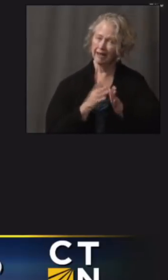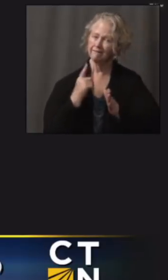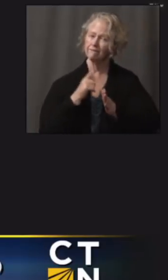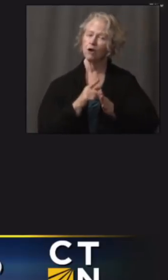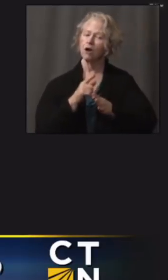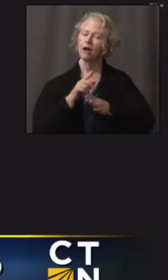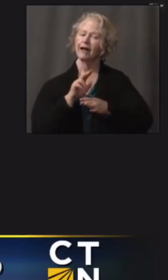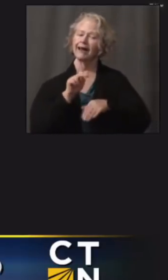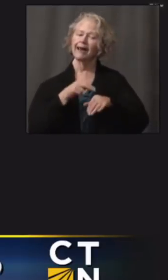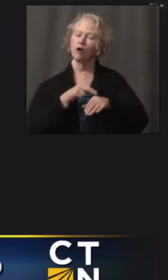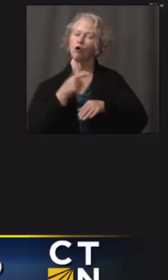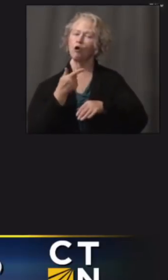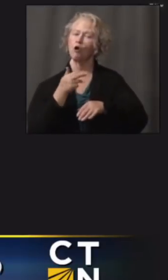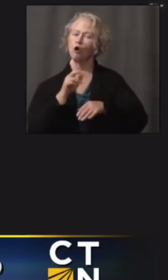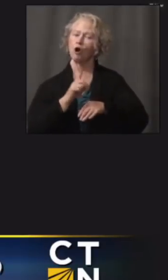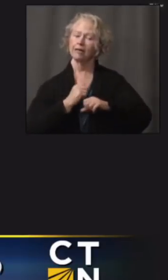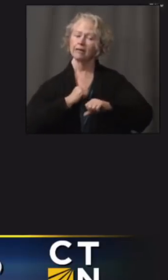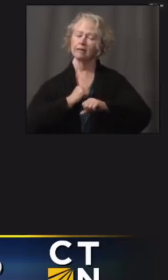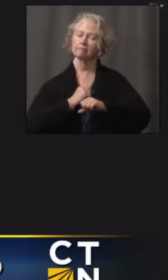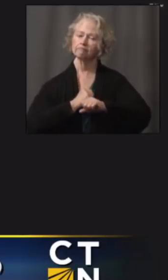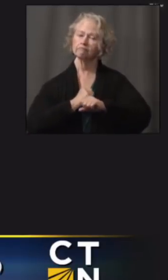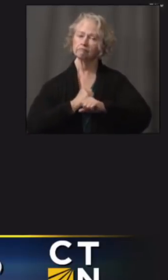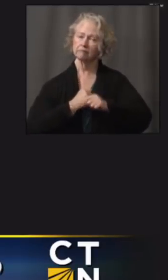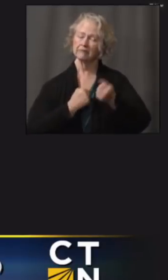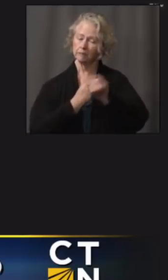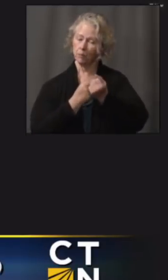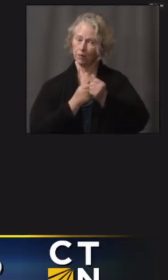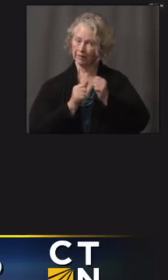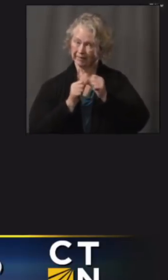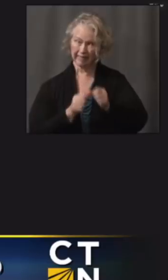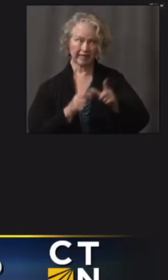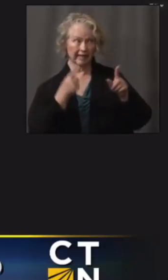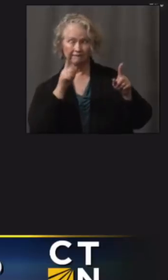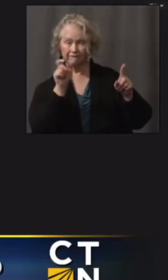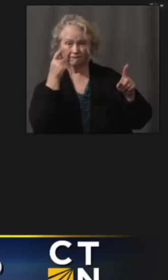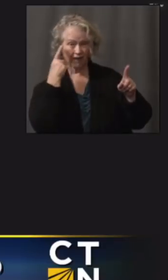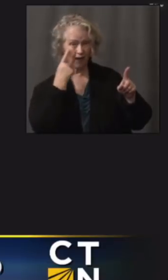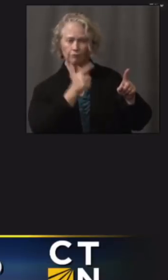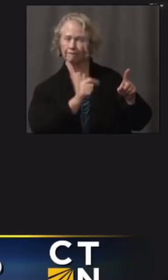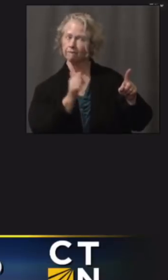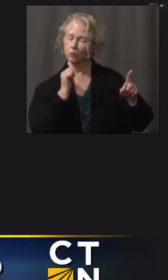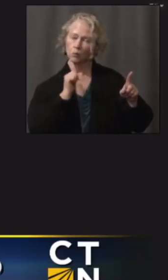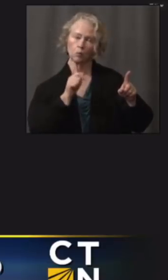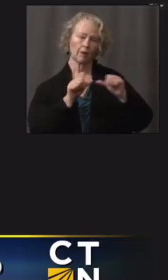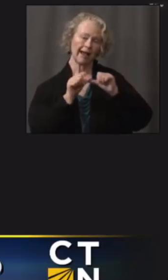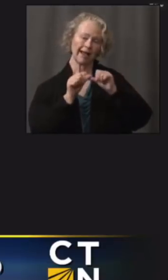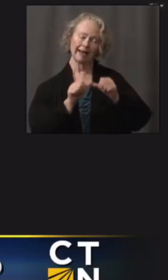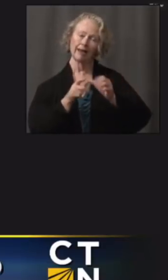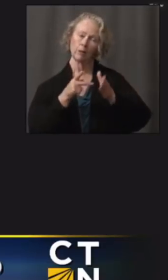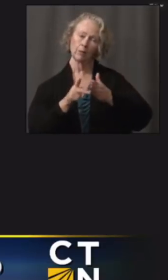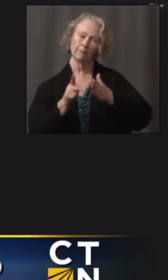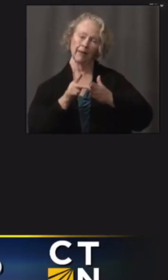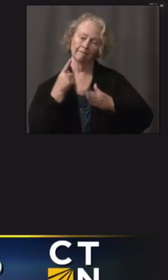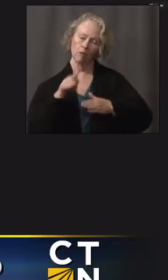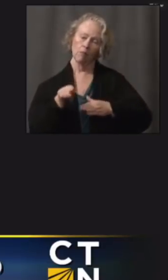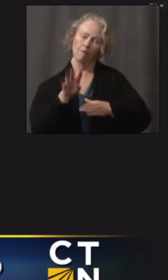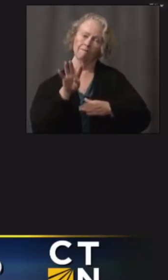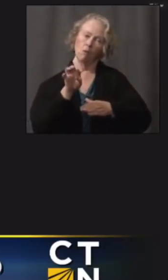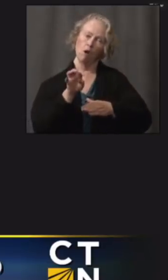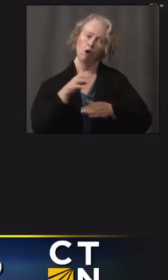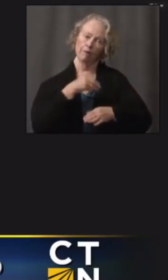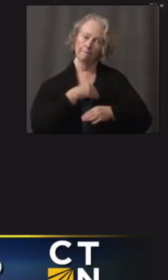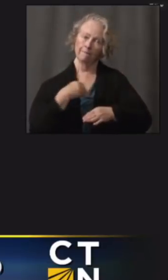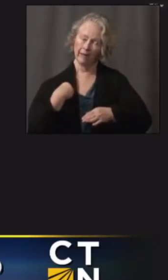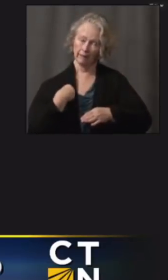Guard support. If the federal government denies to continue paying the pay and benefits for those 400 Guard members, would